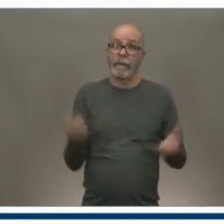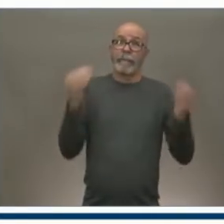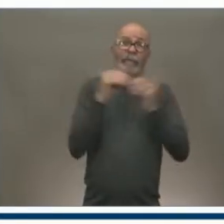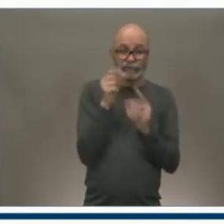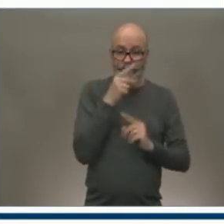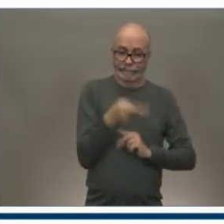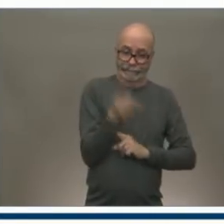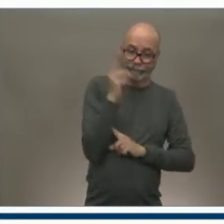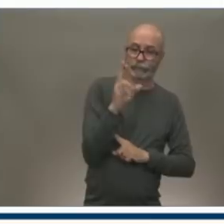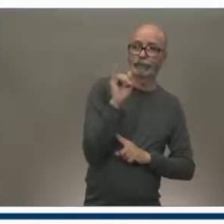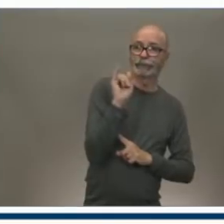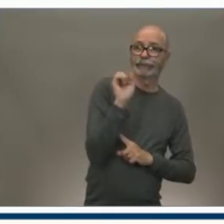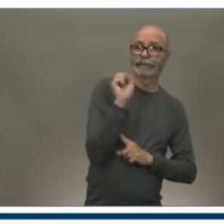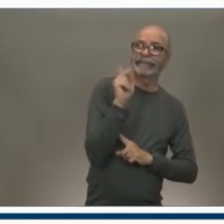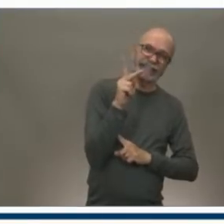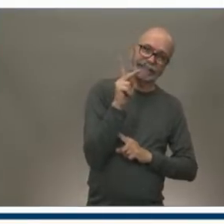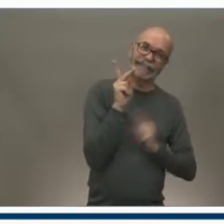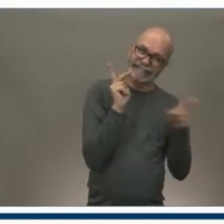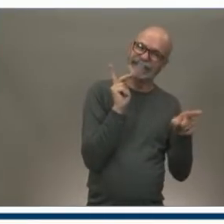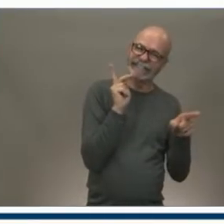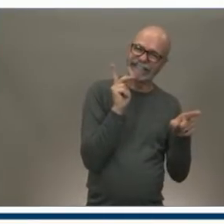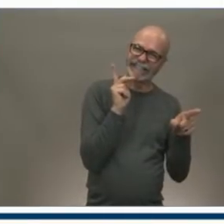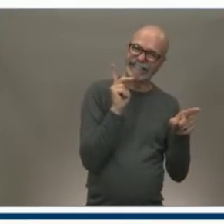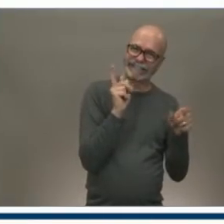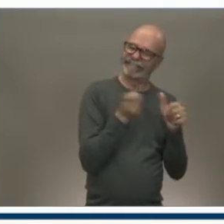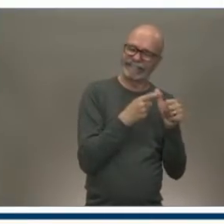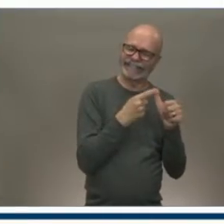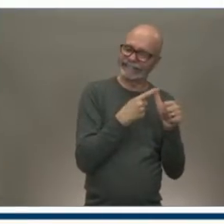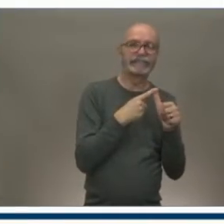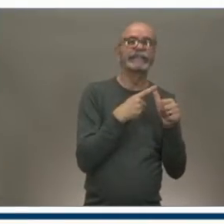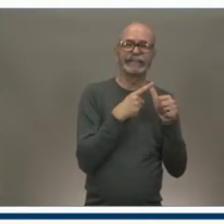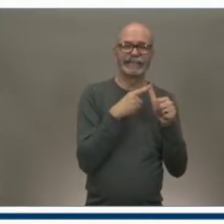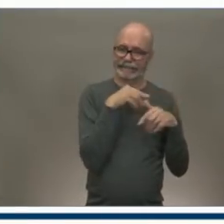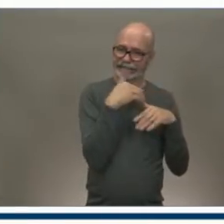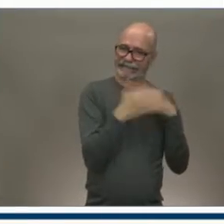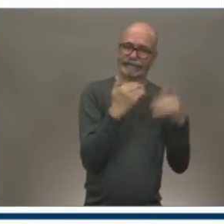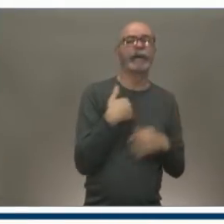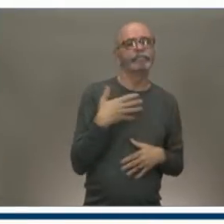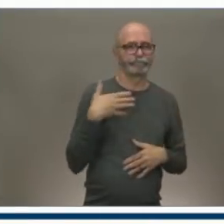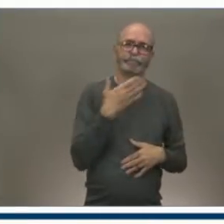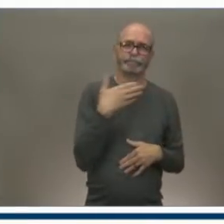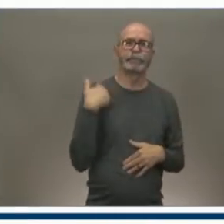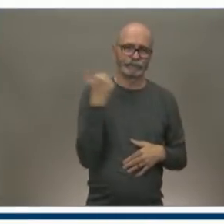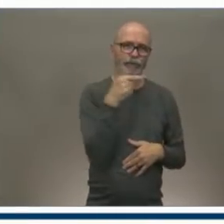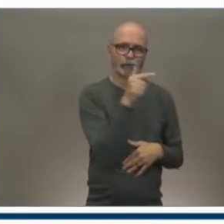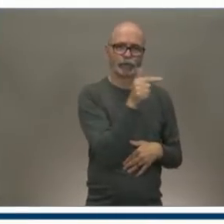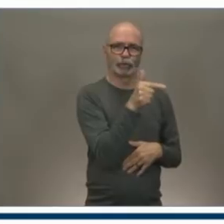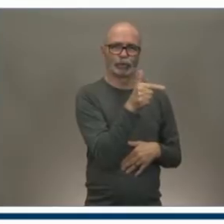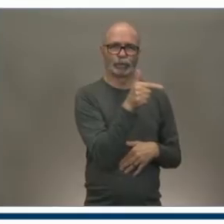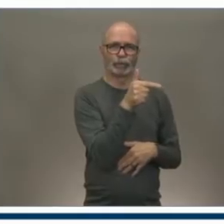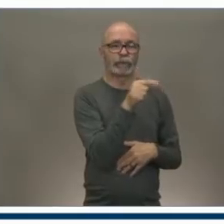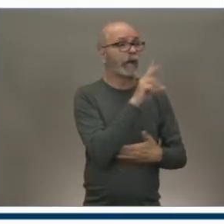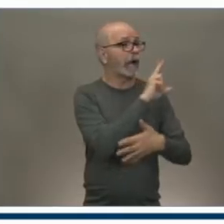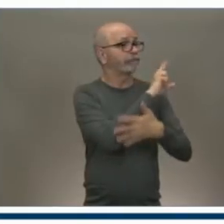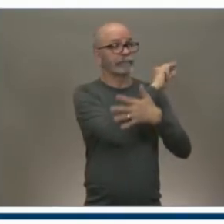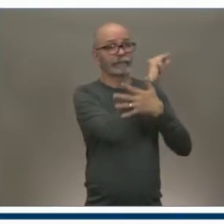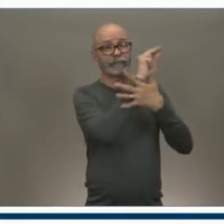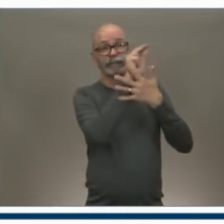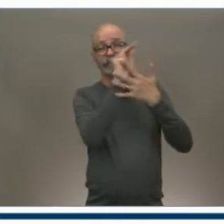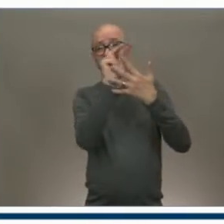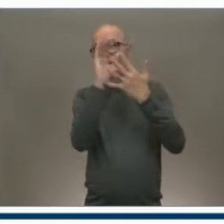immunized first, and have a process that moves us as quickly as possible through everybody else. So some of this is about putting our